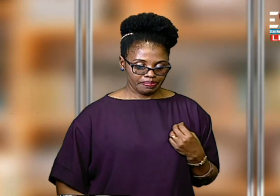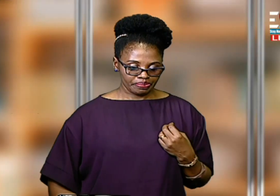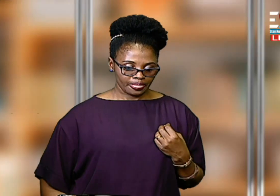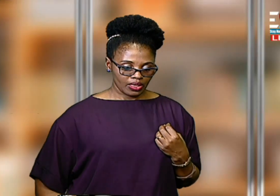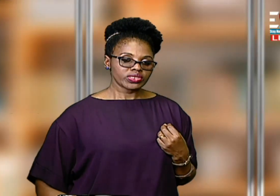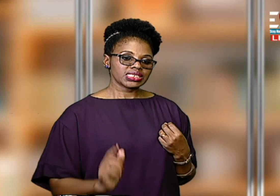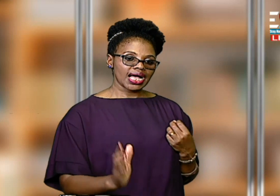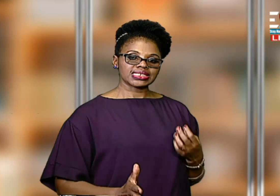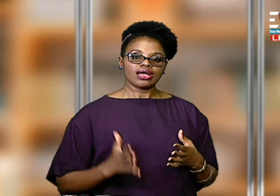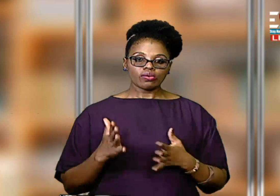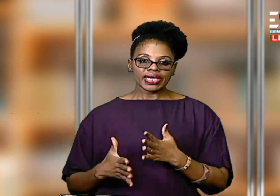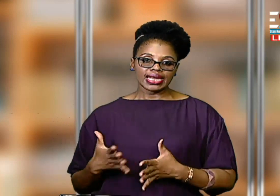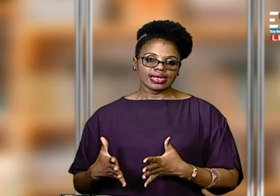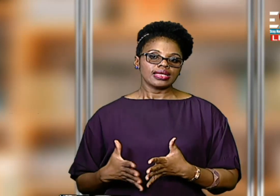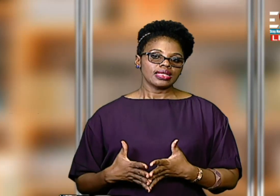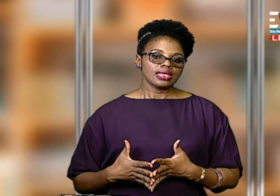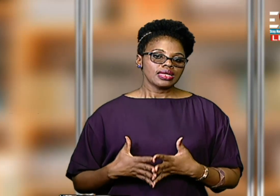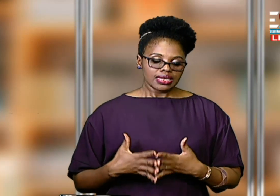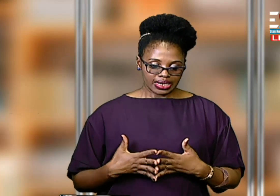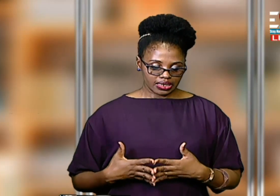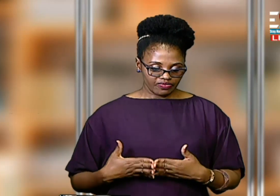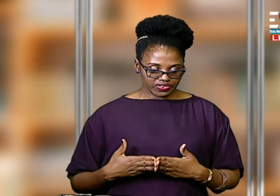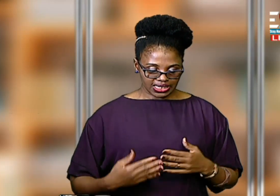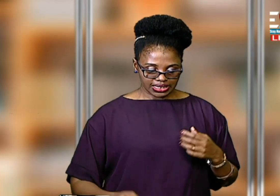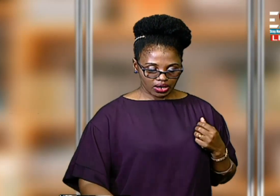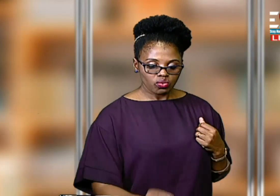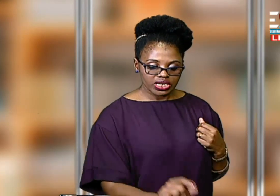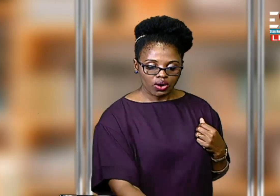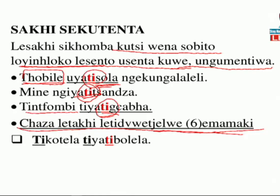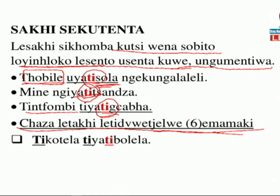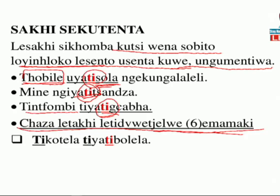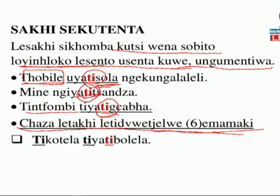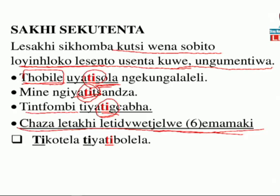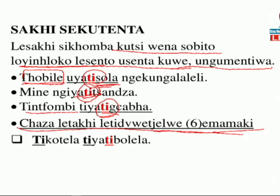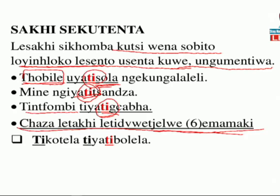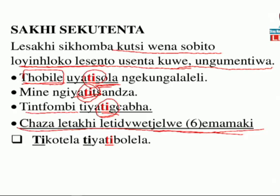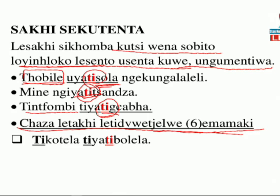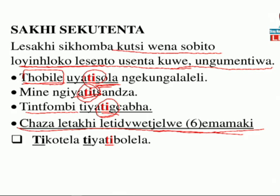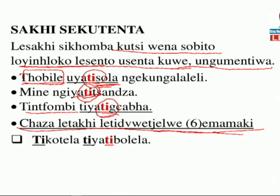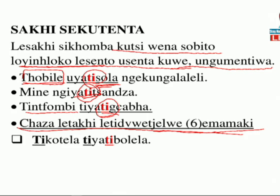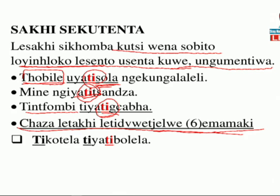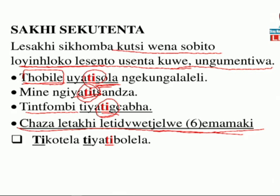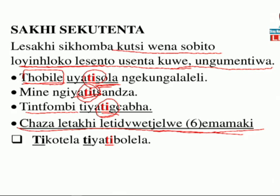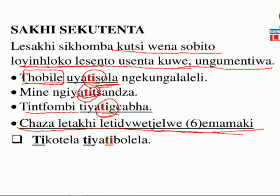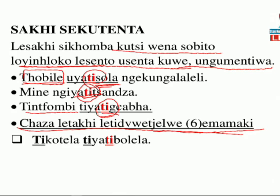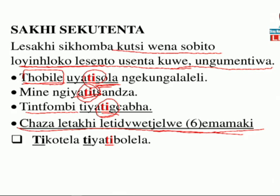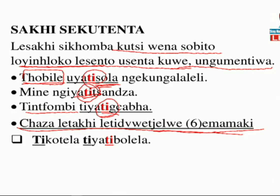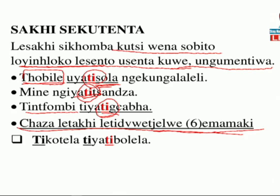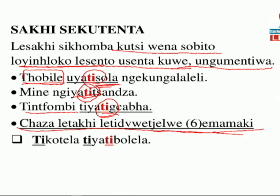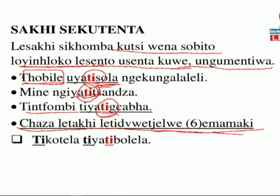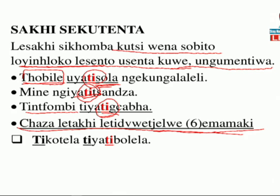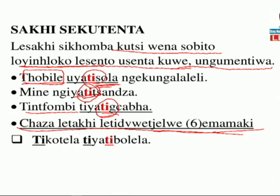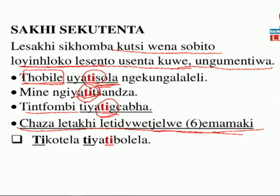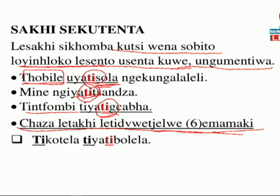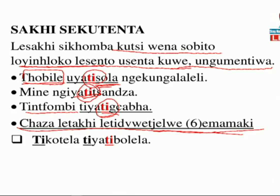letidvejelwe utichaze ngalokuphelele nati ke mfunzi letakhi unikwa lo musho wena uthi tikotela